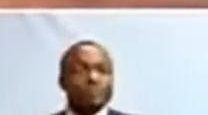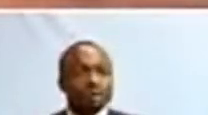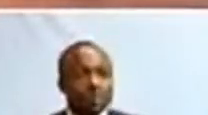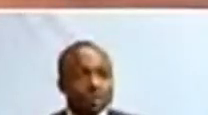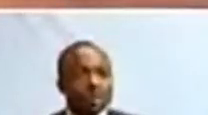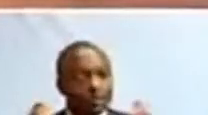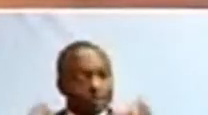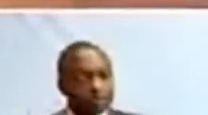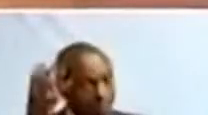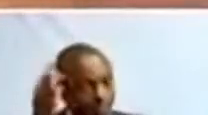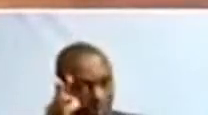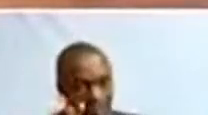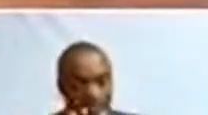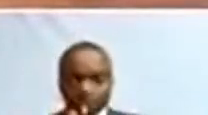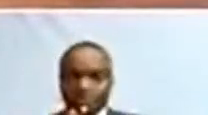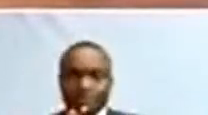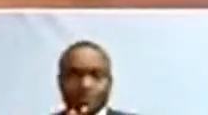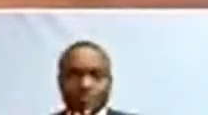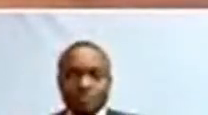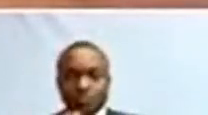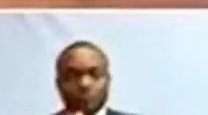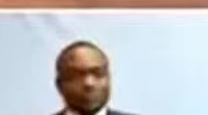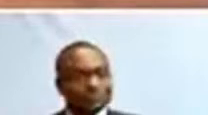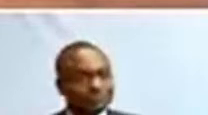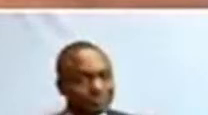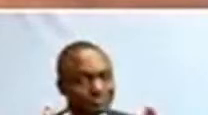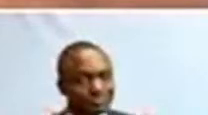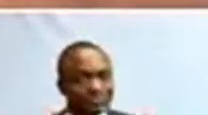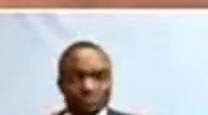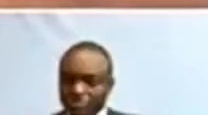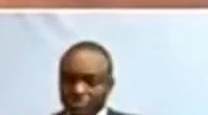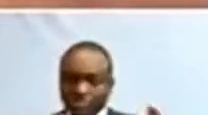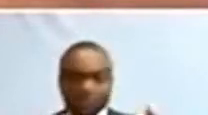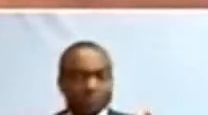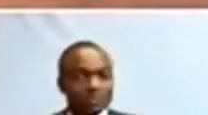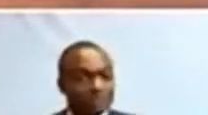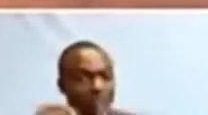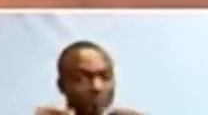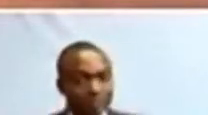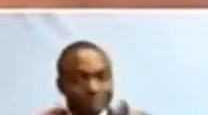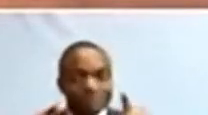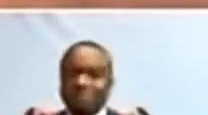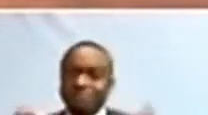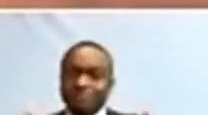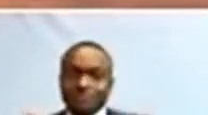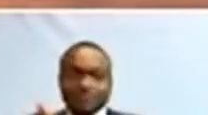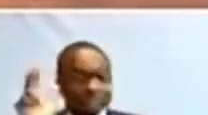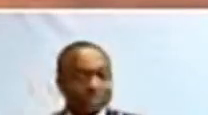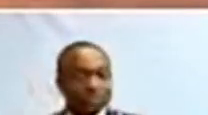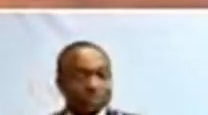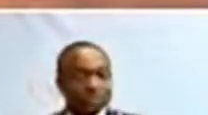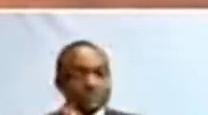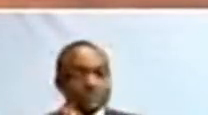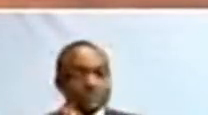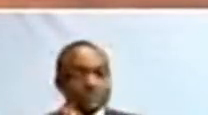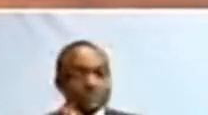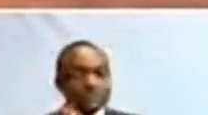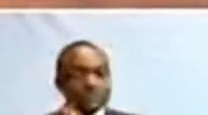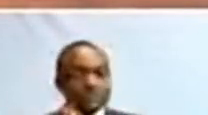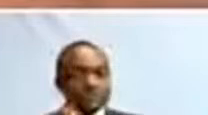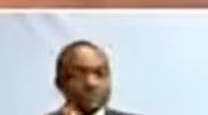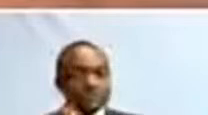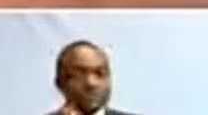council secretary never even endorsed, never even allowed it, authorized it. He didn't sign. So if they really looked at this,